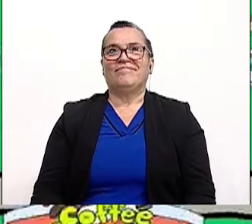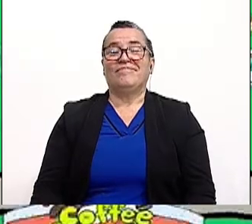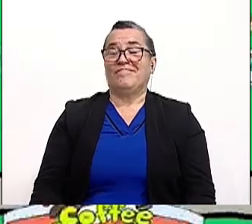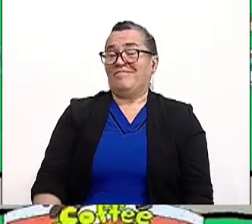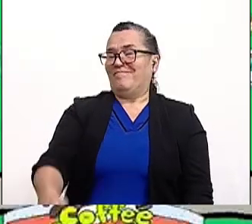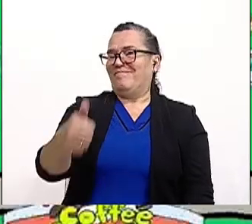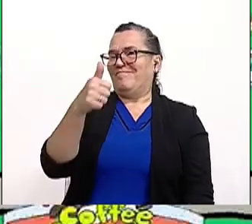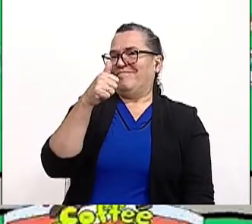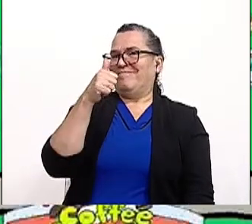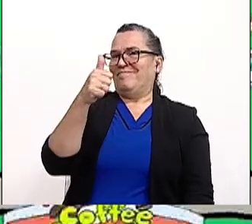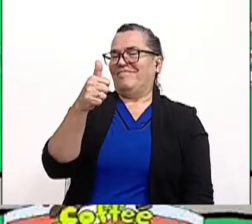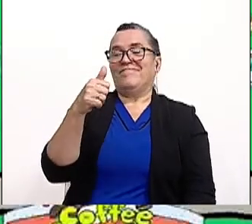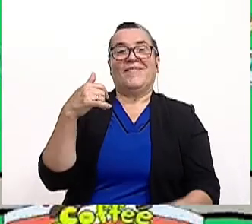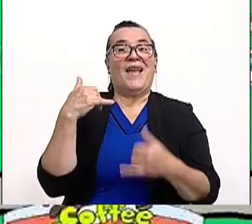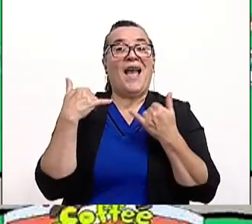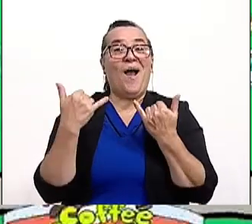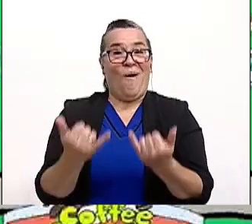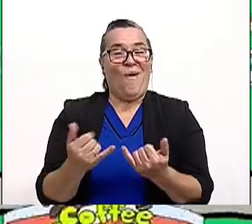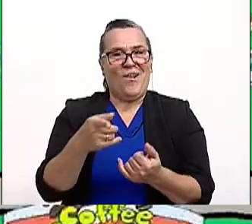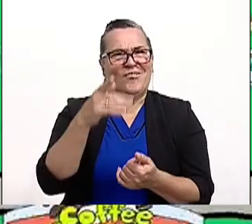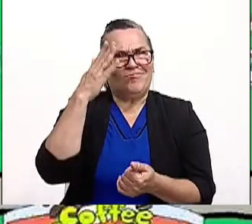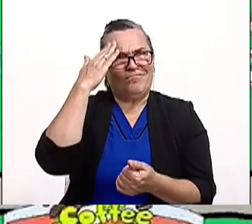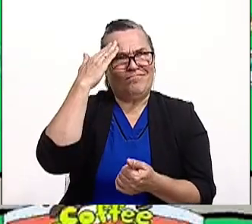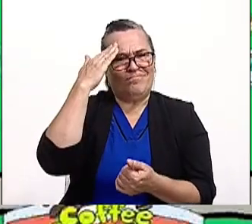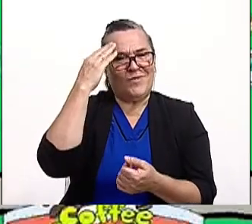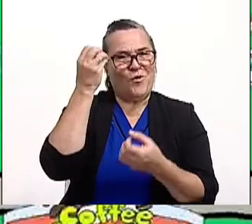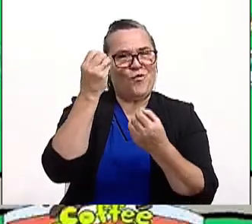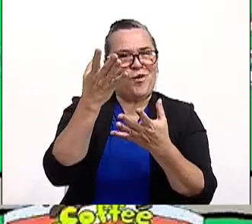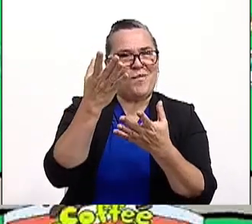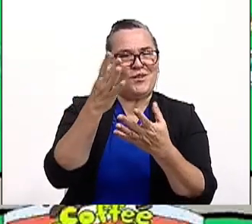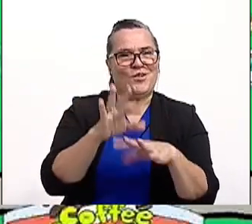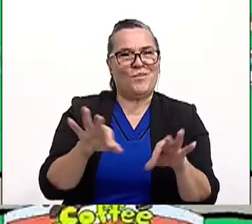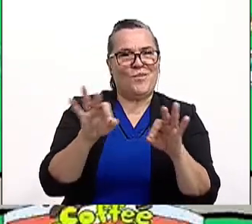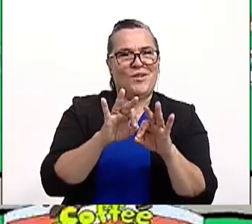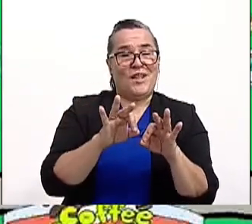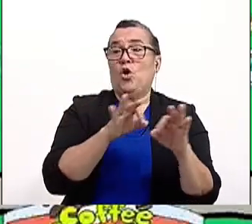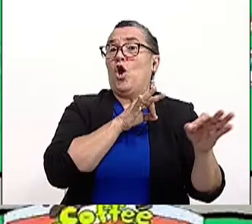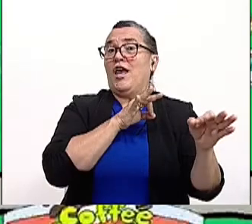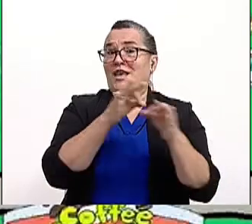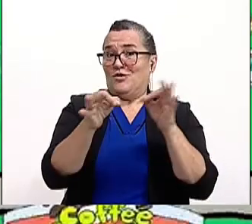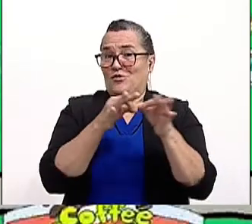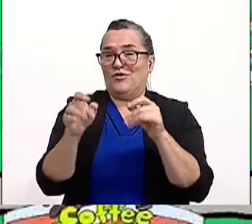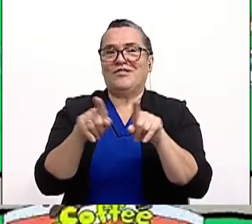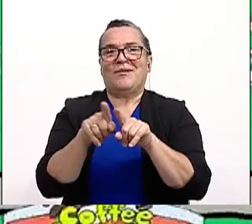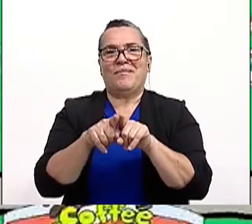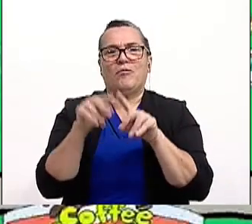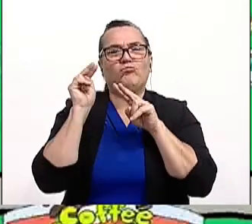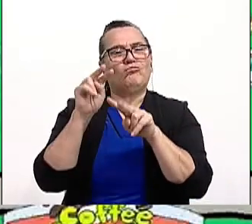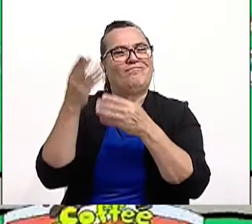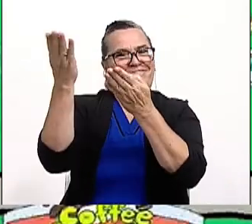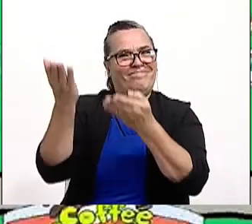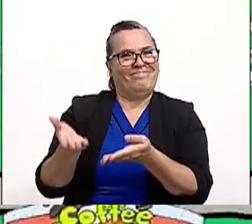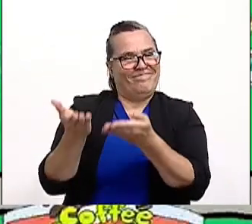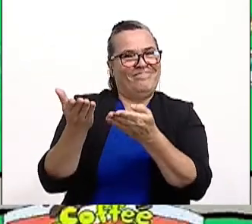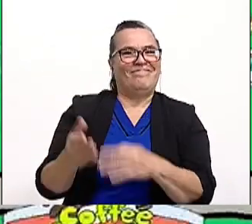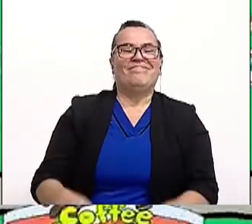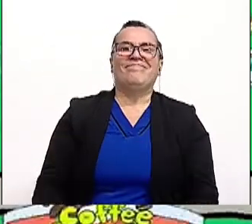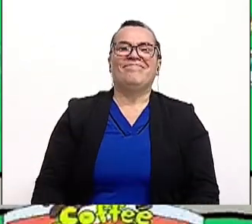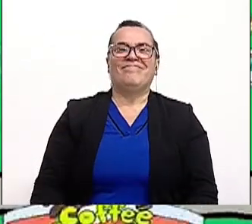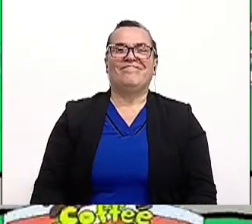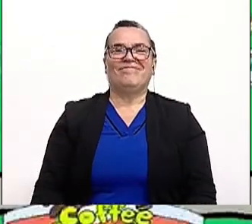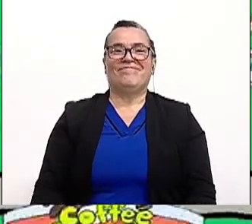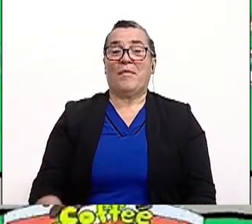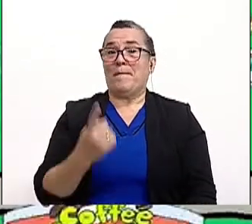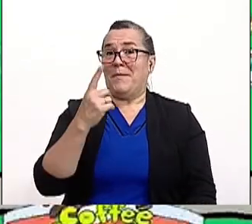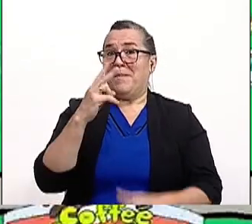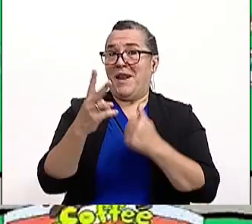All right, now that you know important information and the instructions, let's watch the videos for the first time.